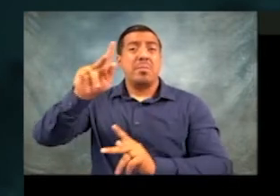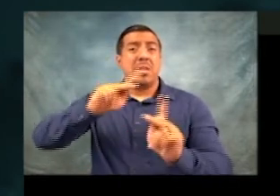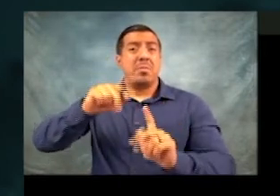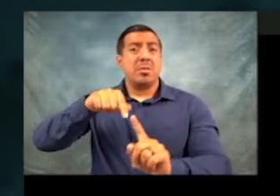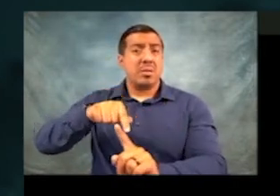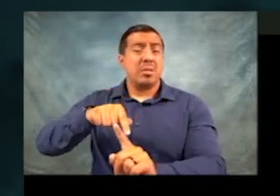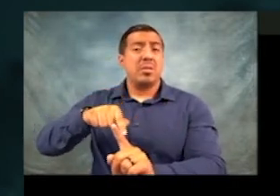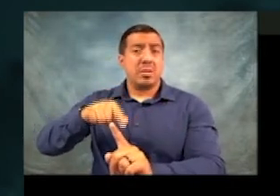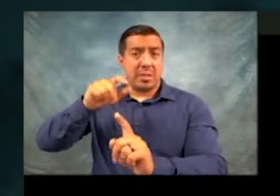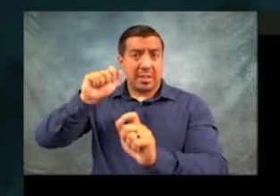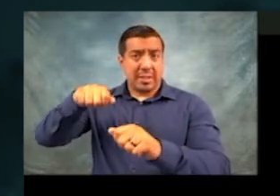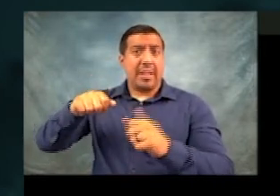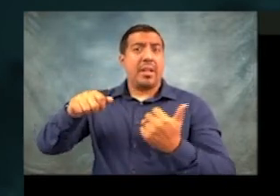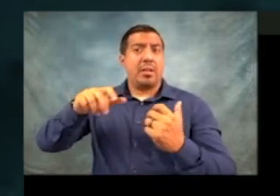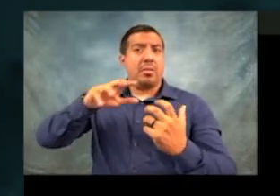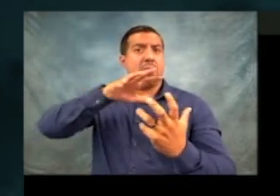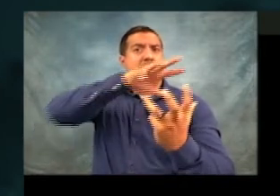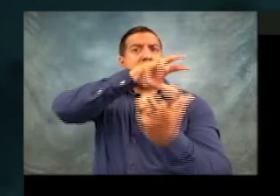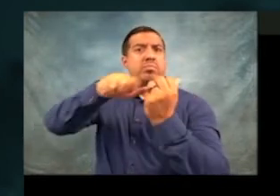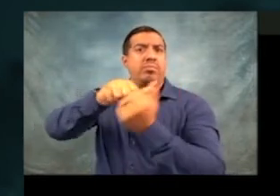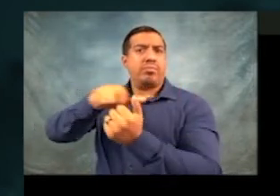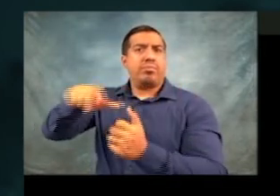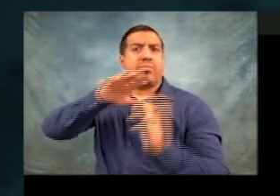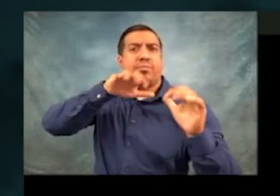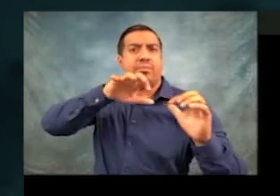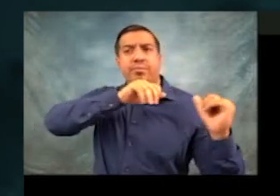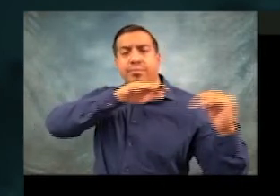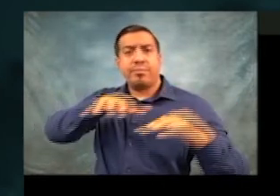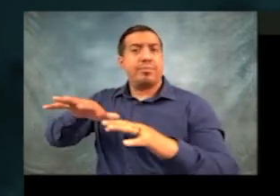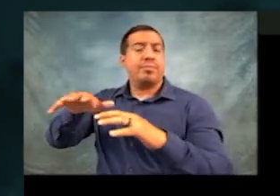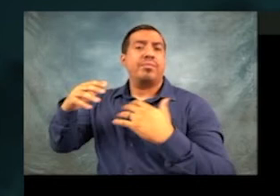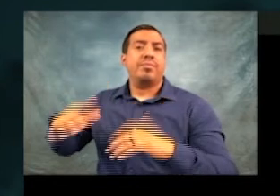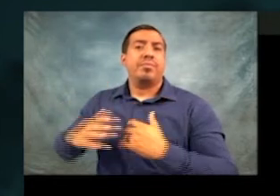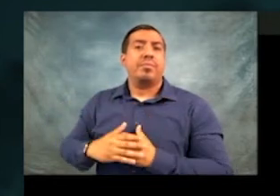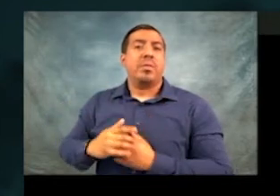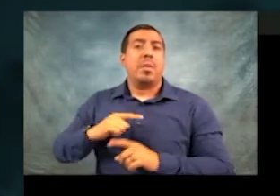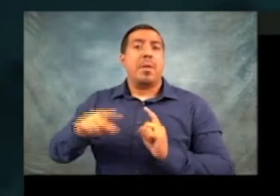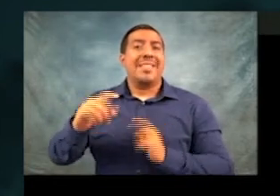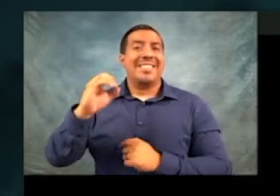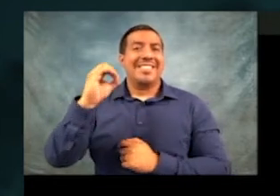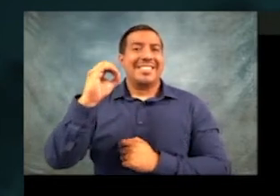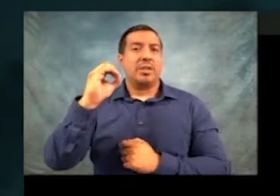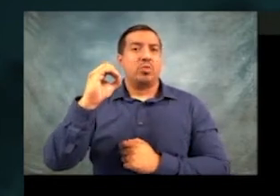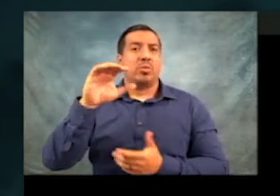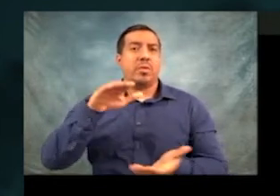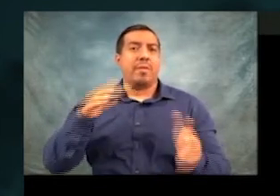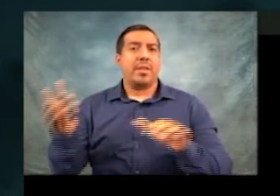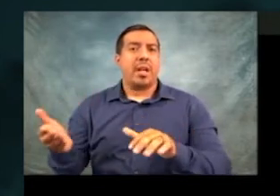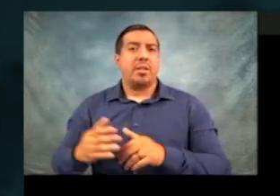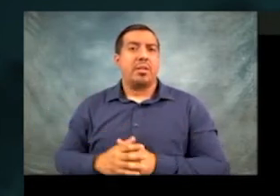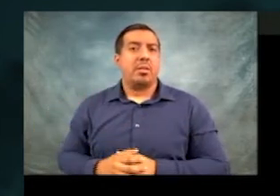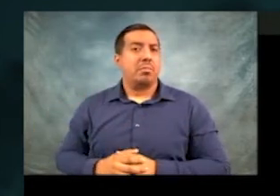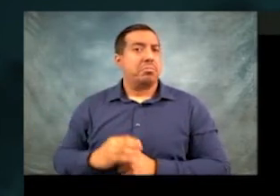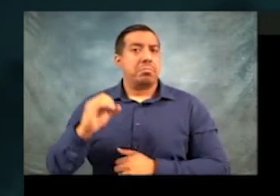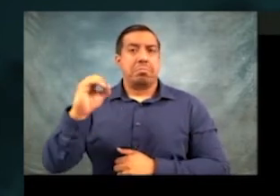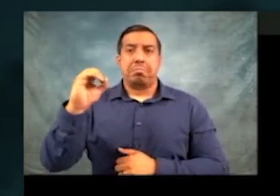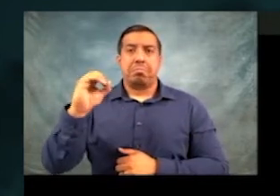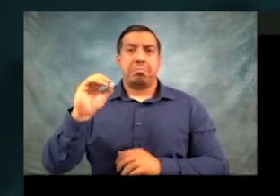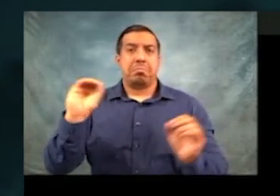were susceptible and exposed to this catastrophic storm surge, there are 0 direct fatalities, 0